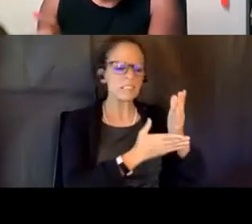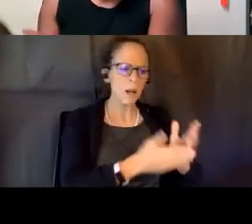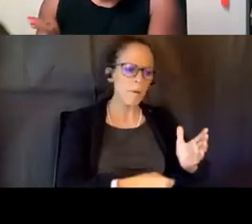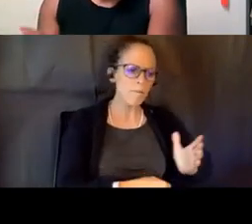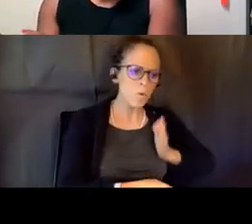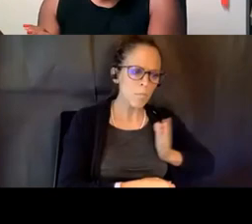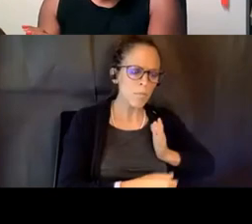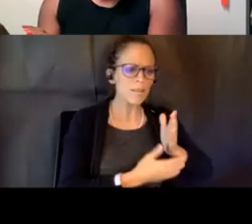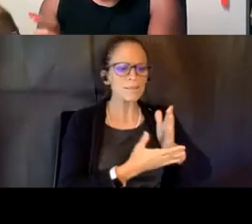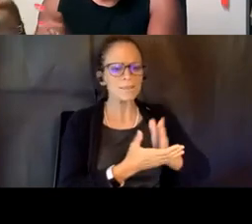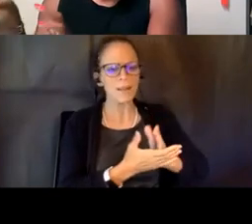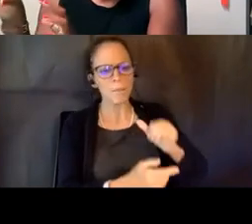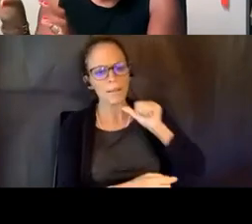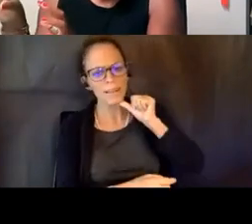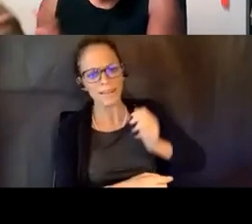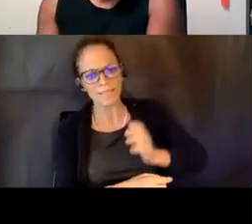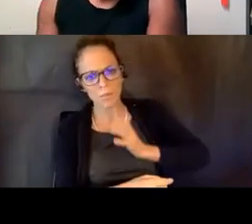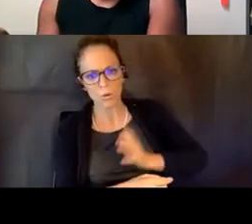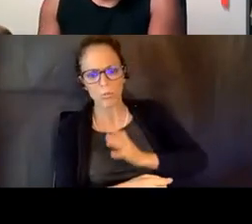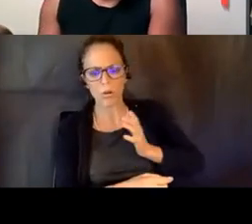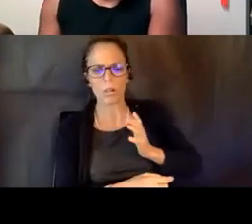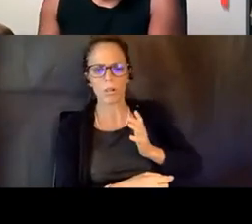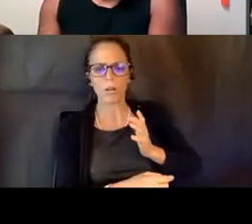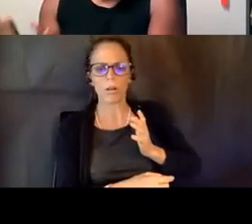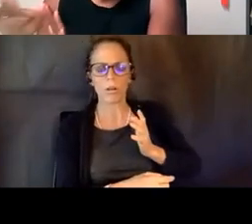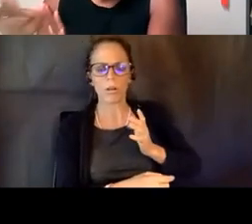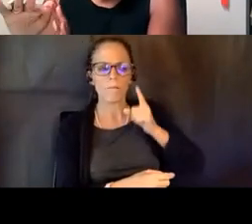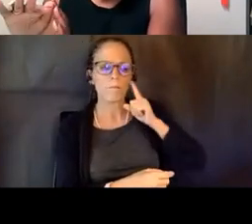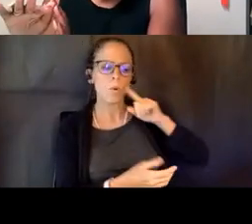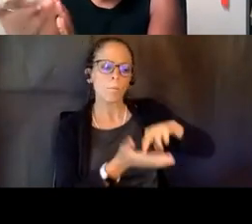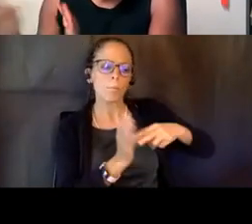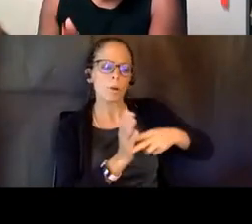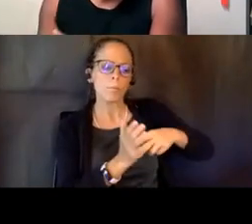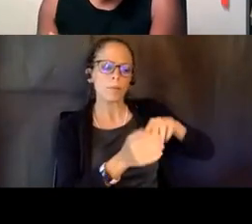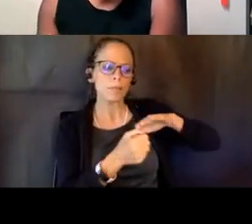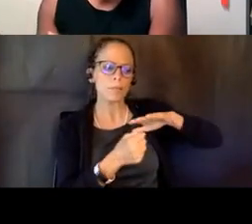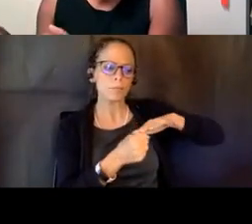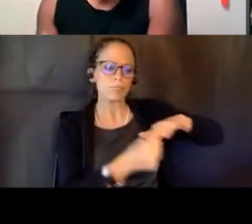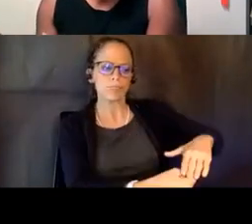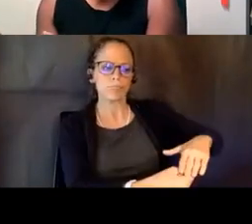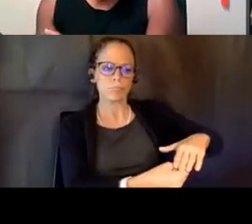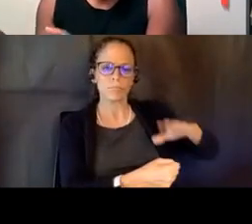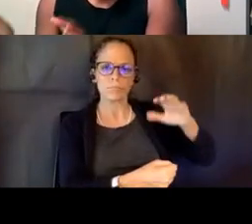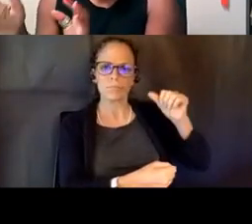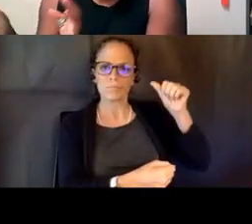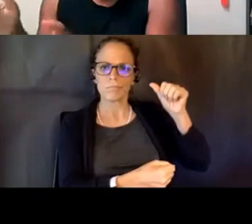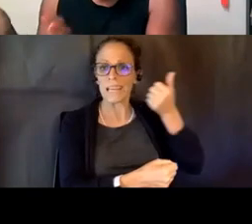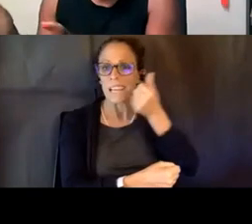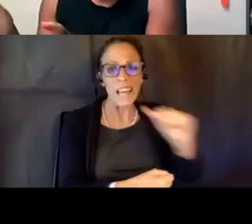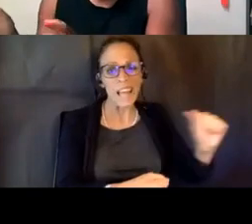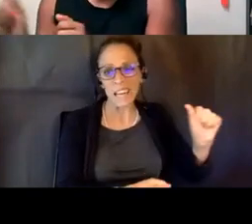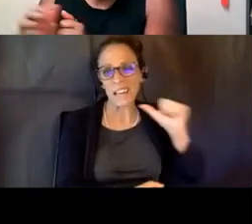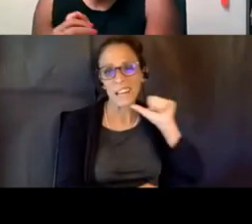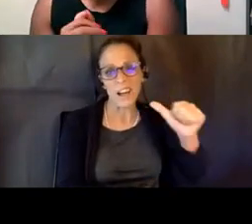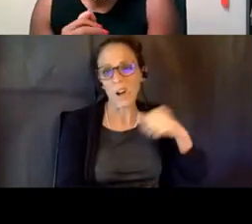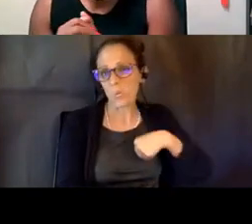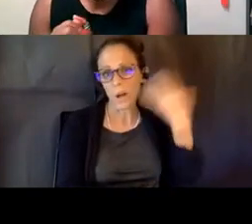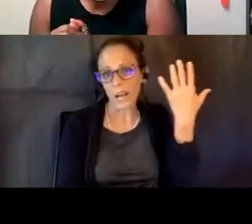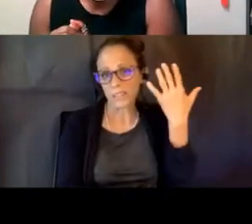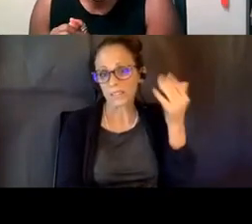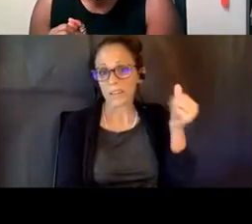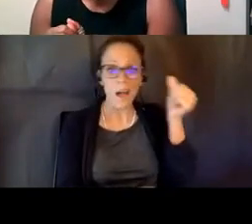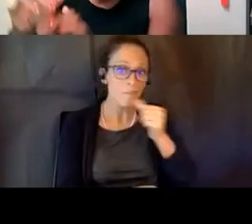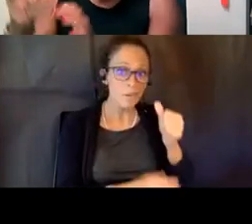used to subjugate not just African Americans, but basically non-whites. Yeah. And those things were happening at the